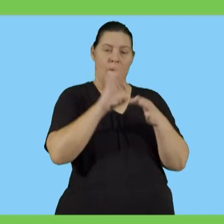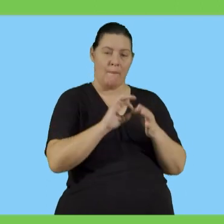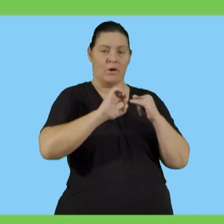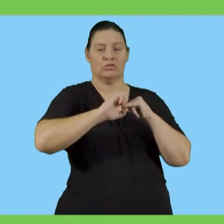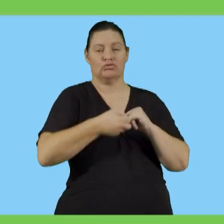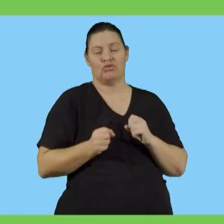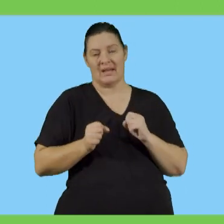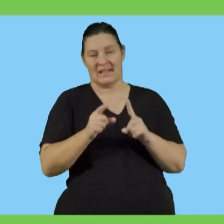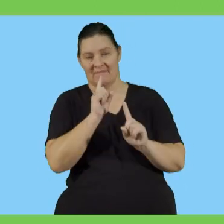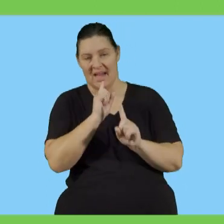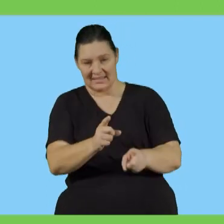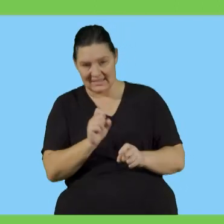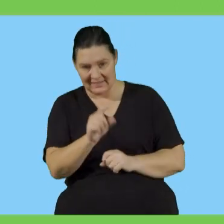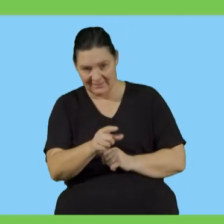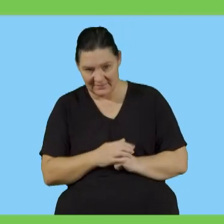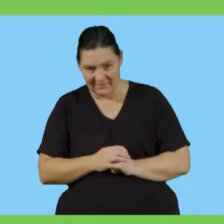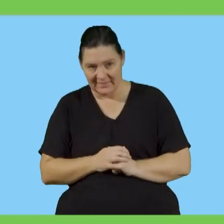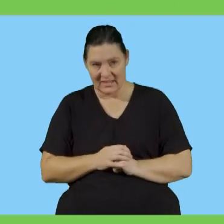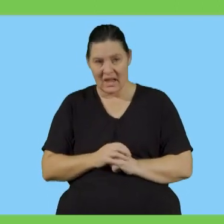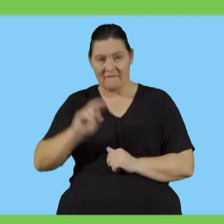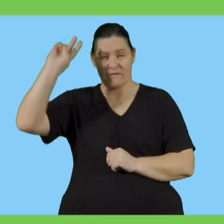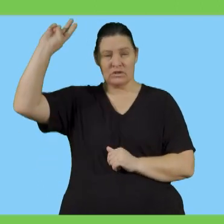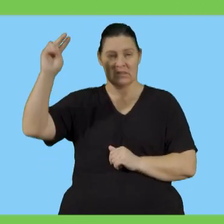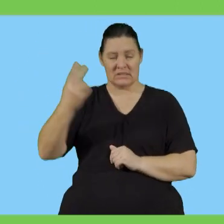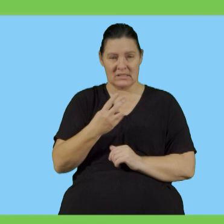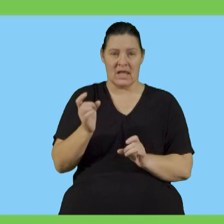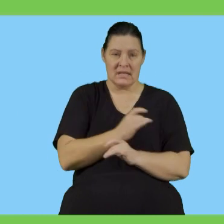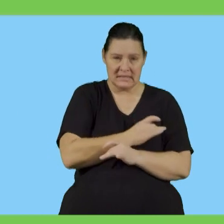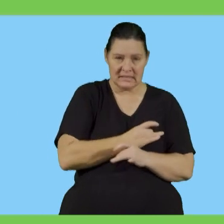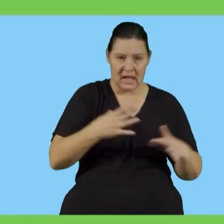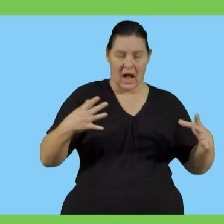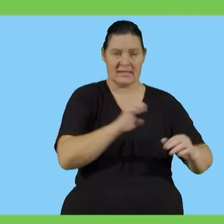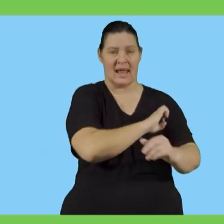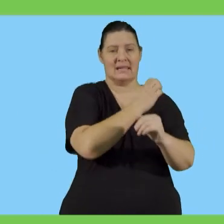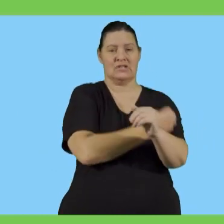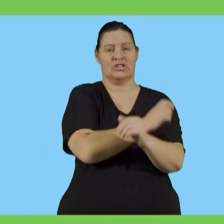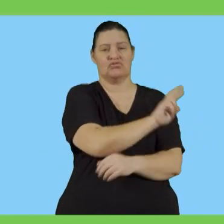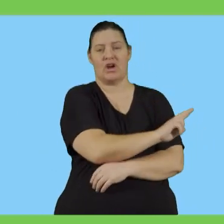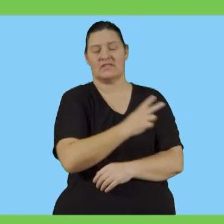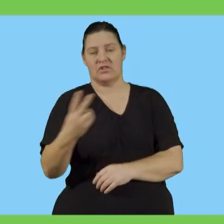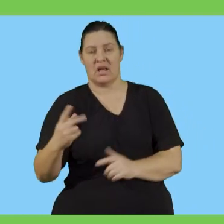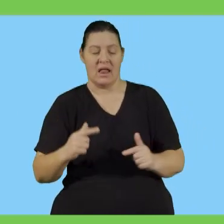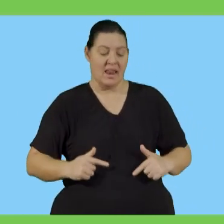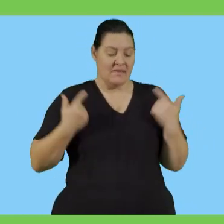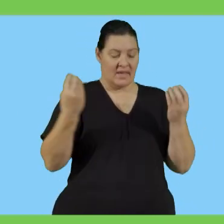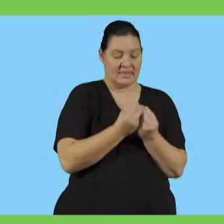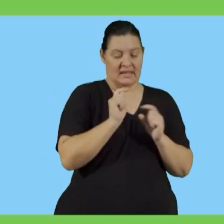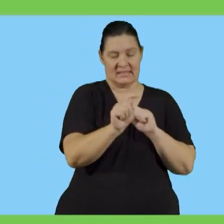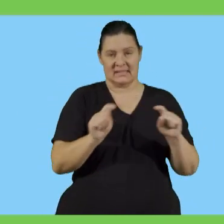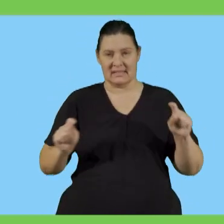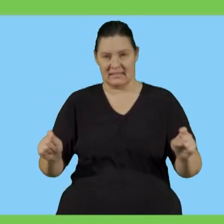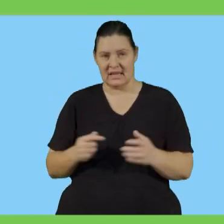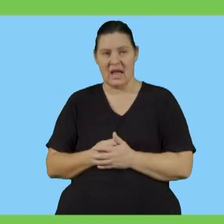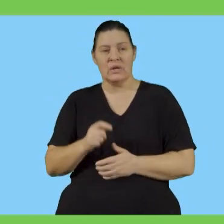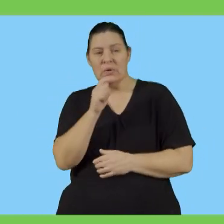and answer on your own. If photosynthesis is the beginning of energy transfer between living organisms and